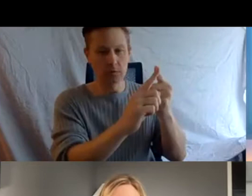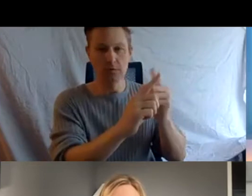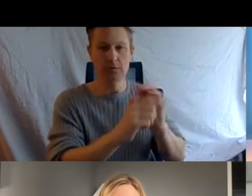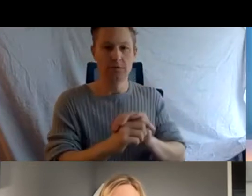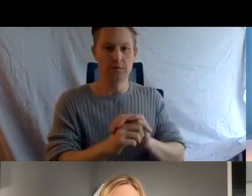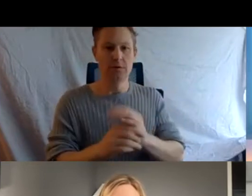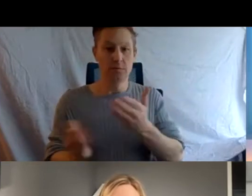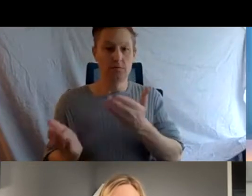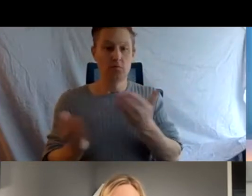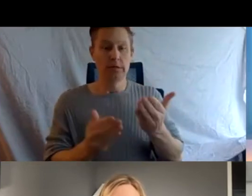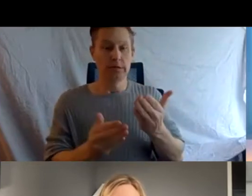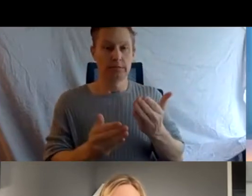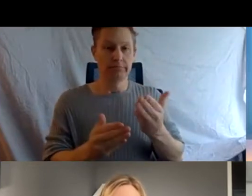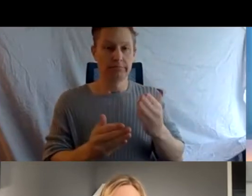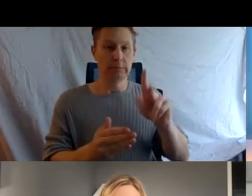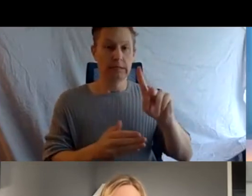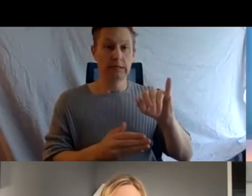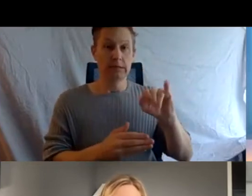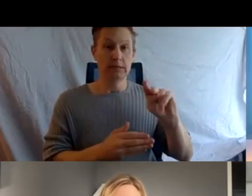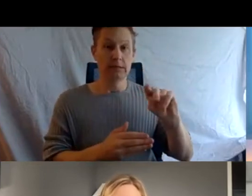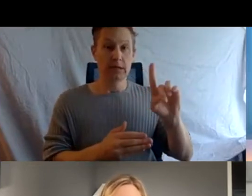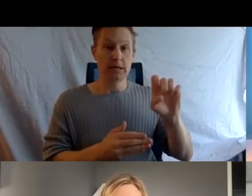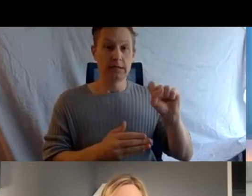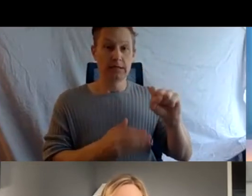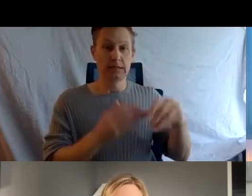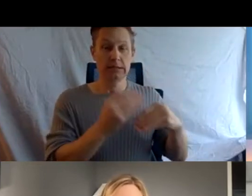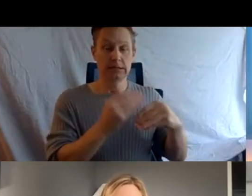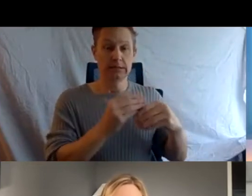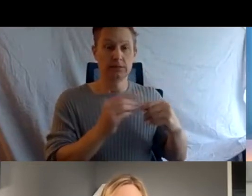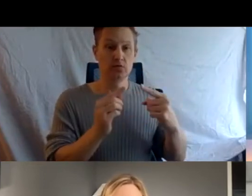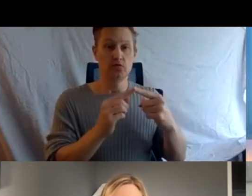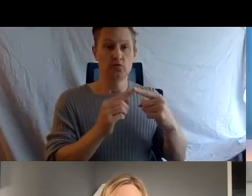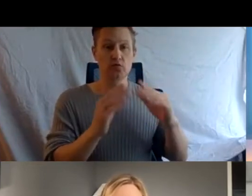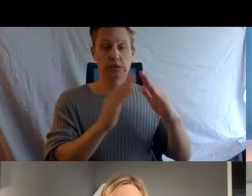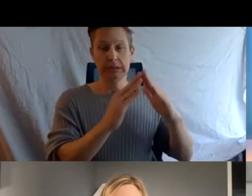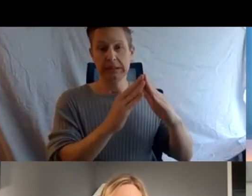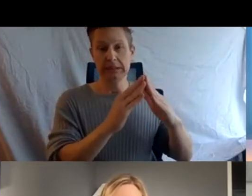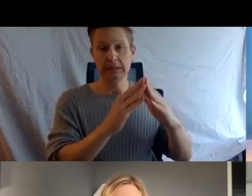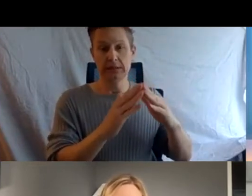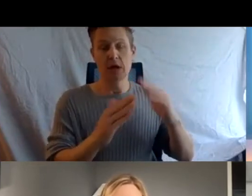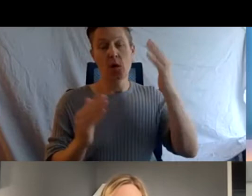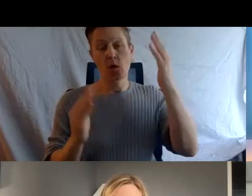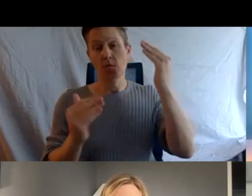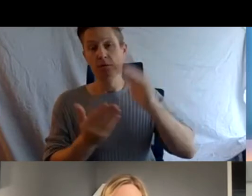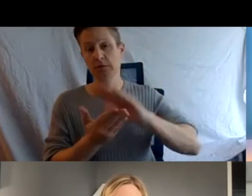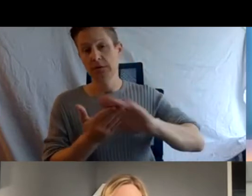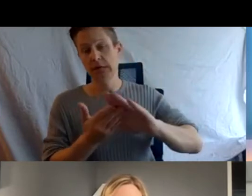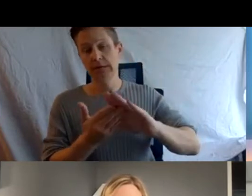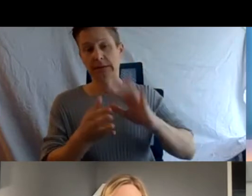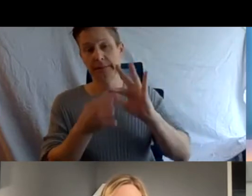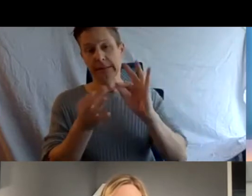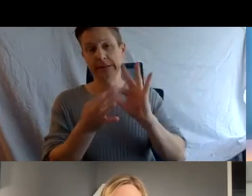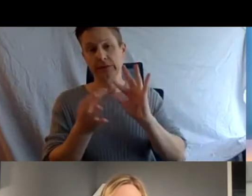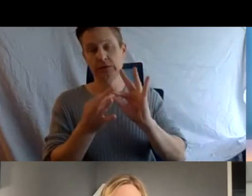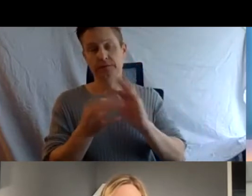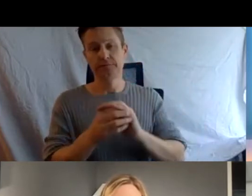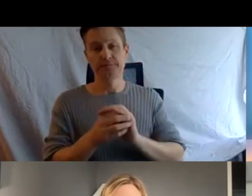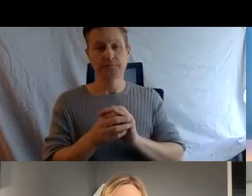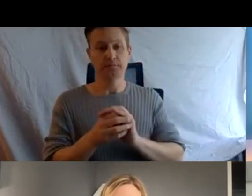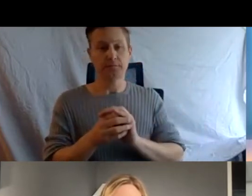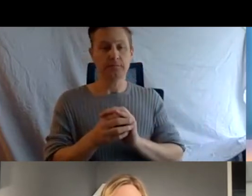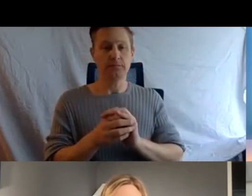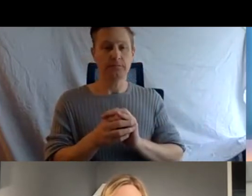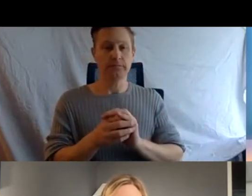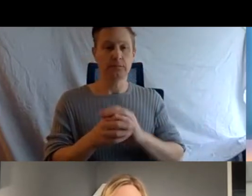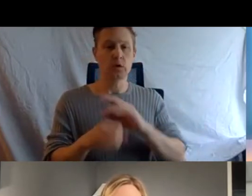some kindness and, you know, to the town. And I think hopefully it's a nice message, and then just to normalize